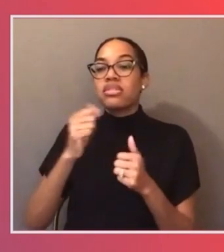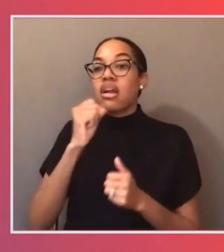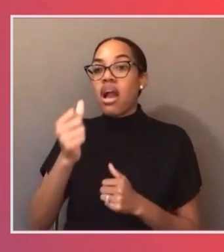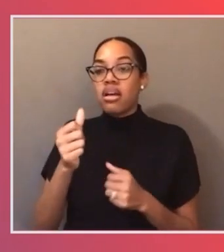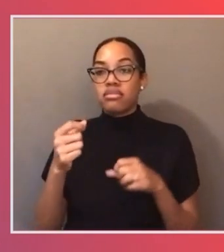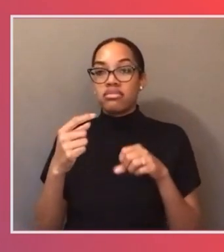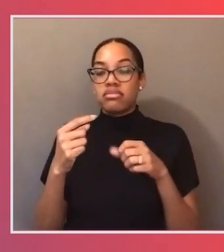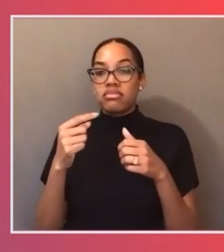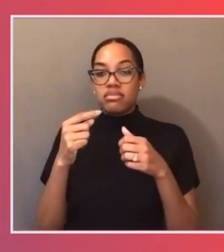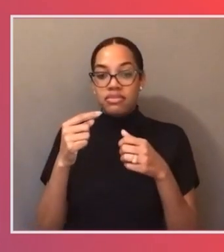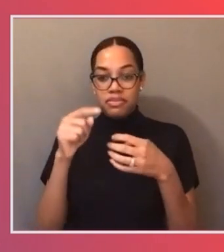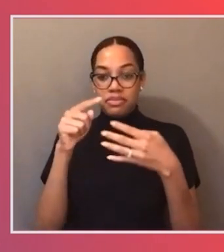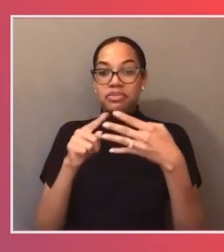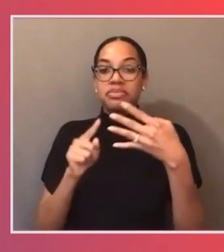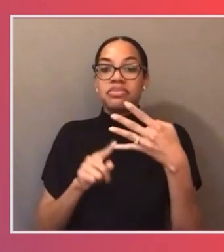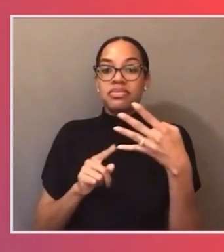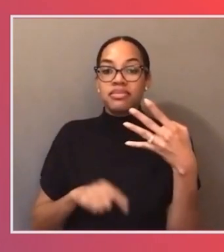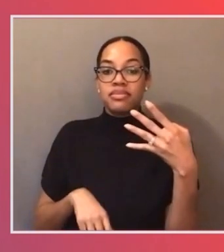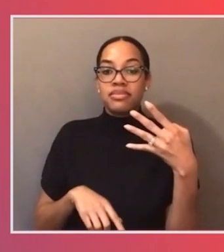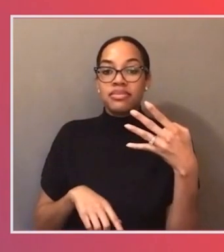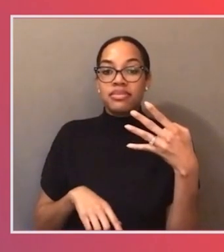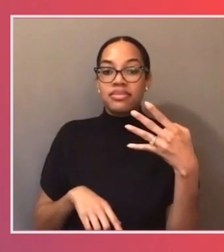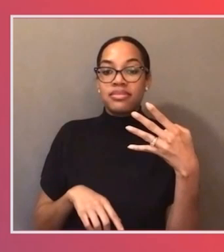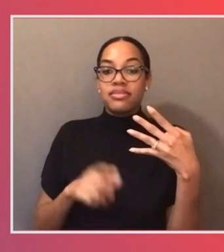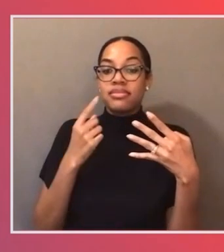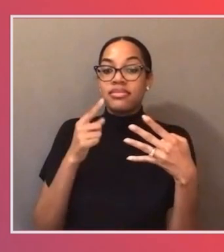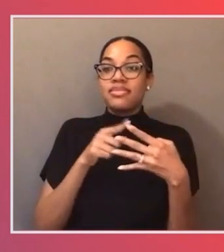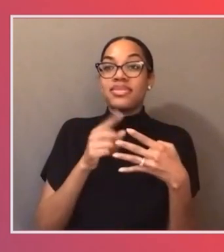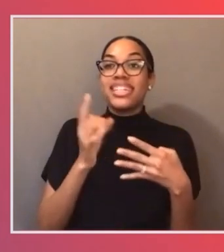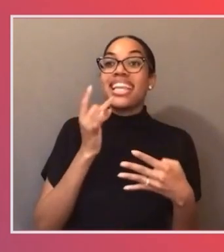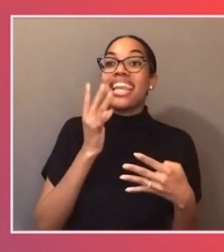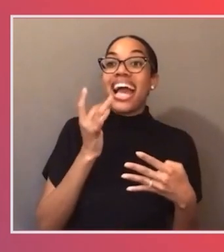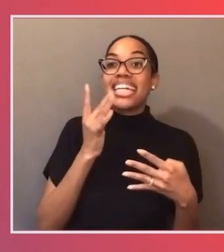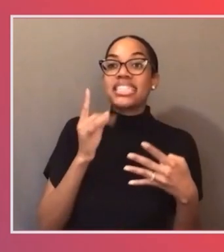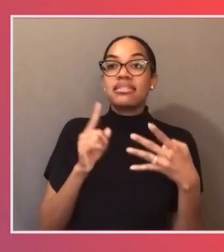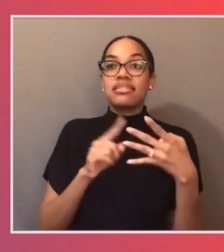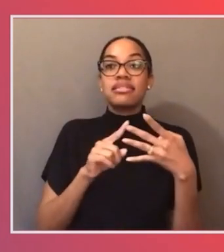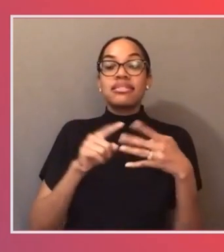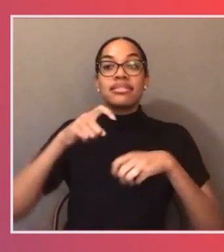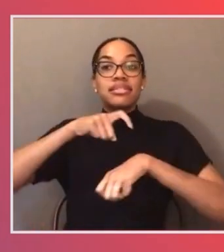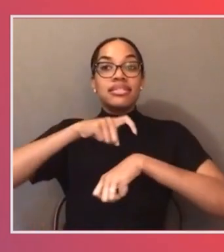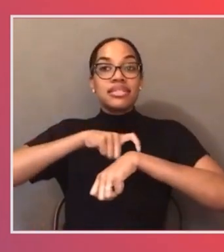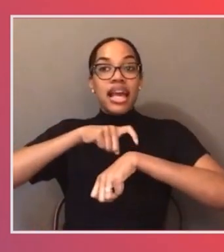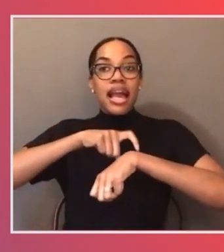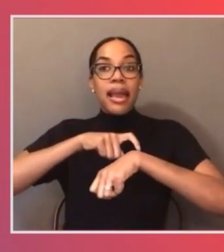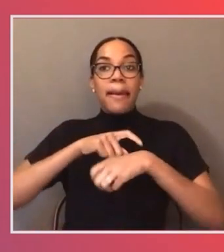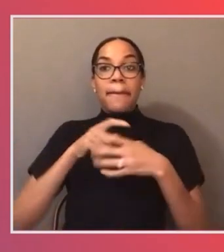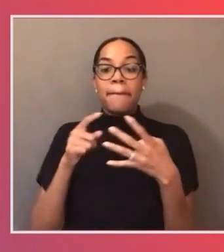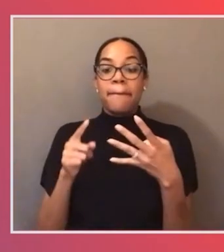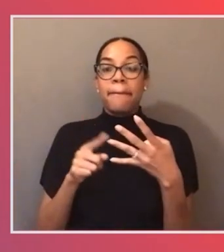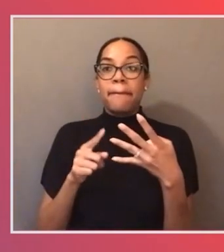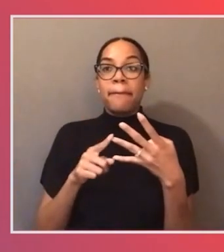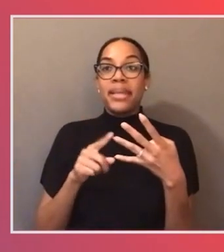Light, time, space, or power?